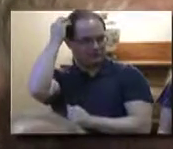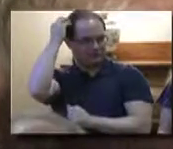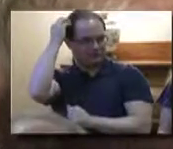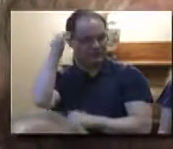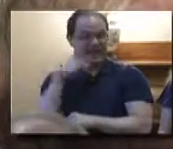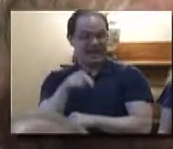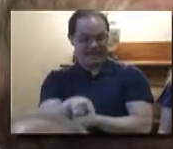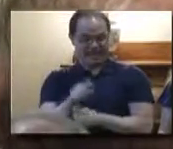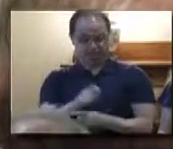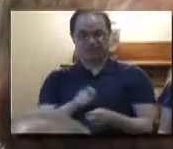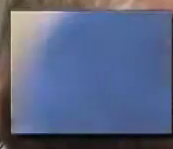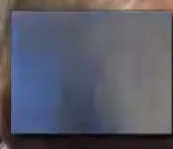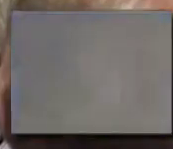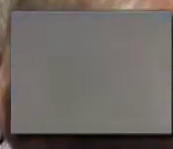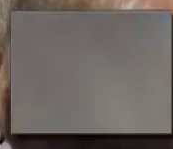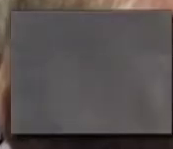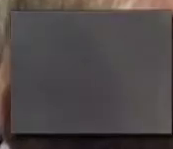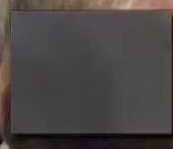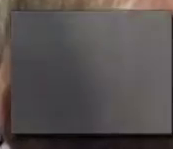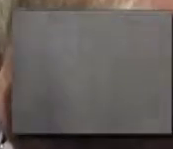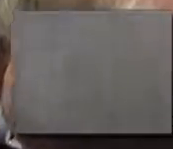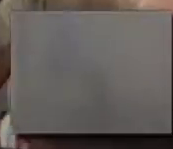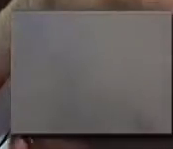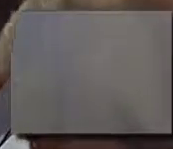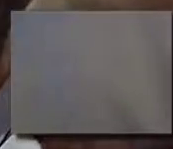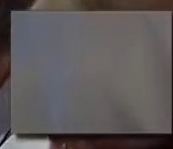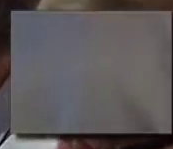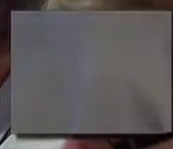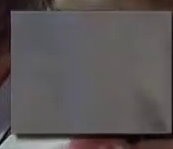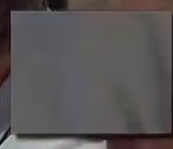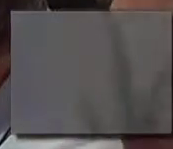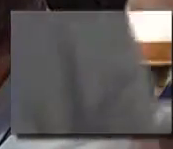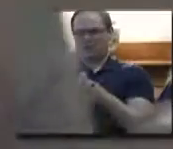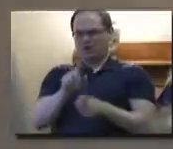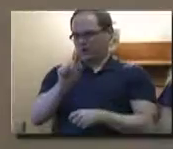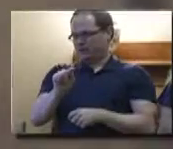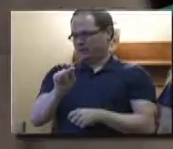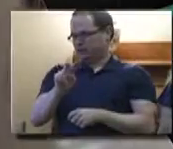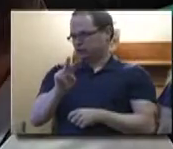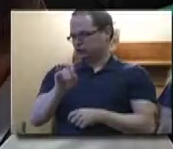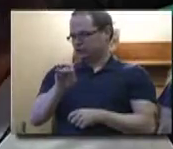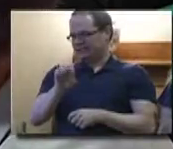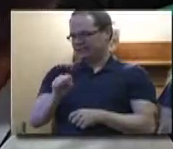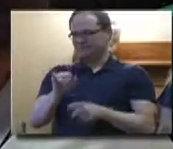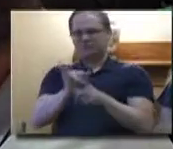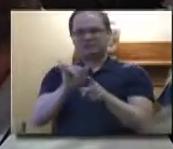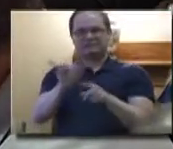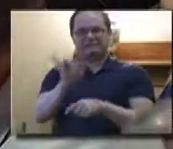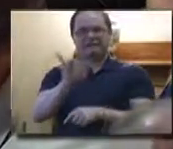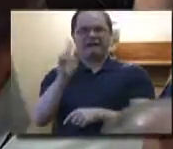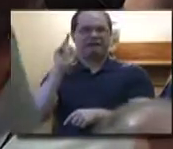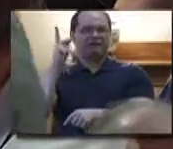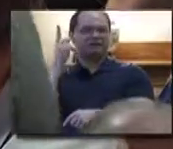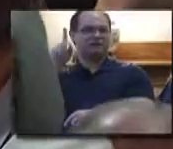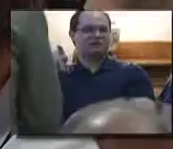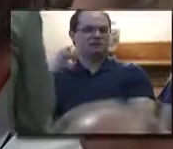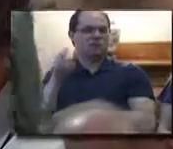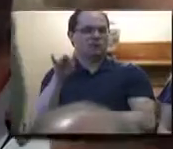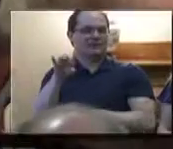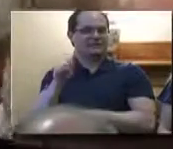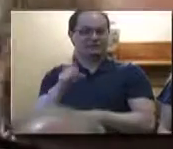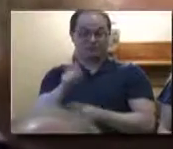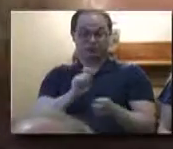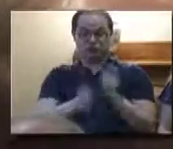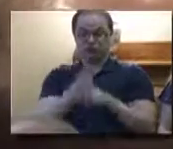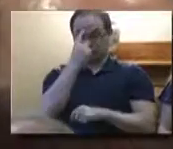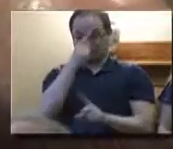has come to change her mind because he originally identified specific, he called them terimes, which are really like phonemes. And she has come to change